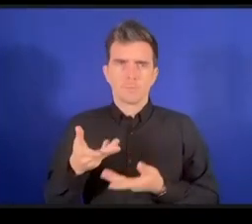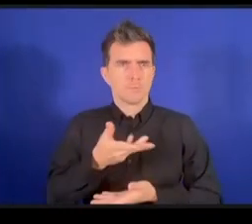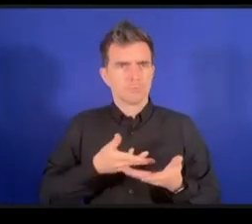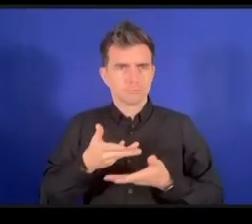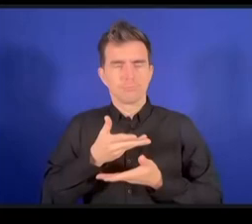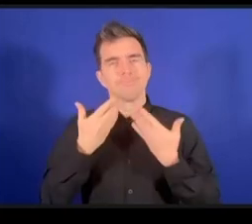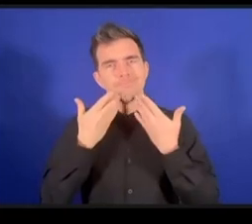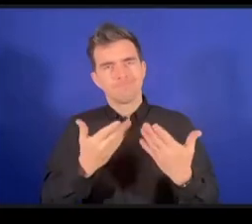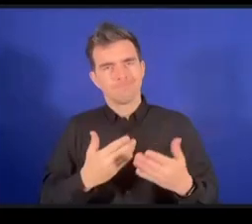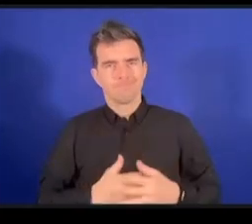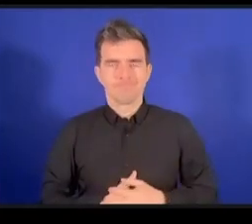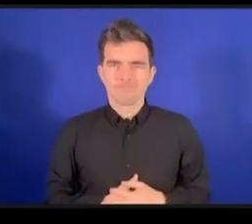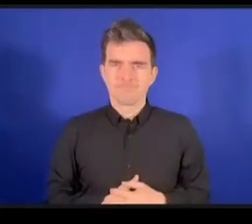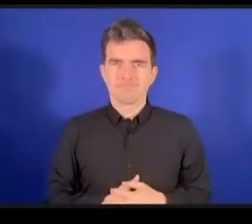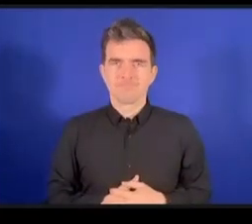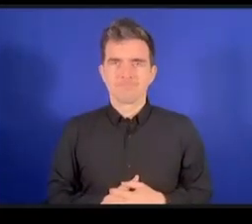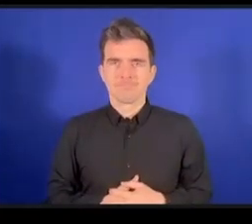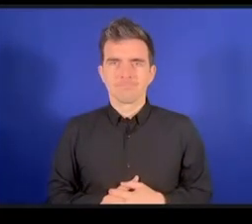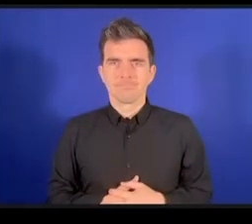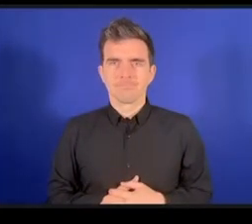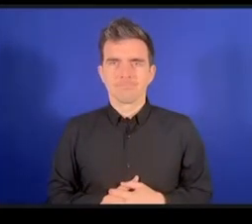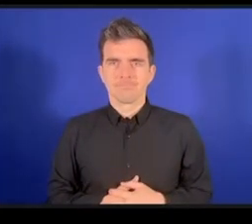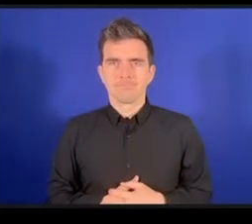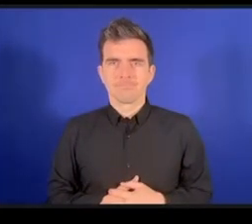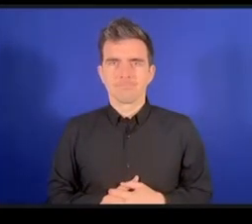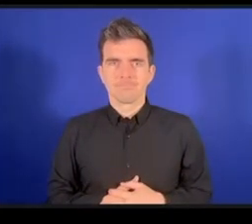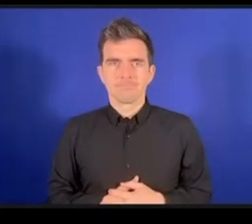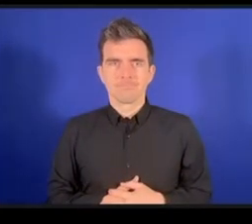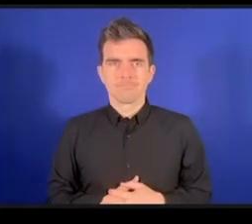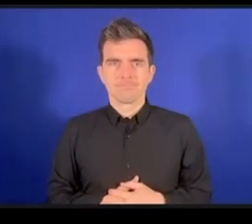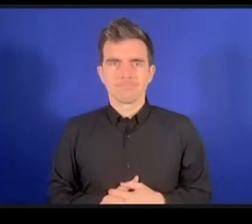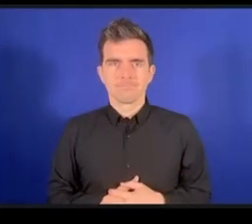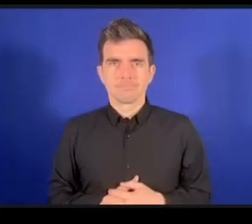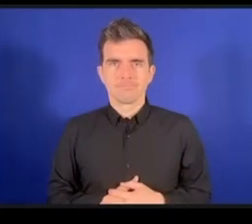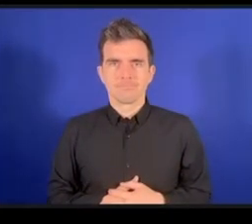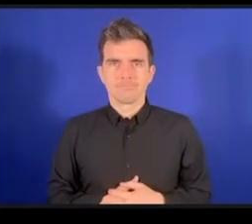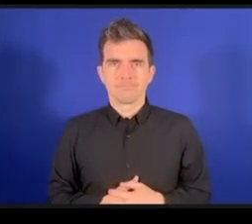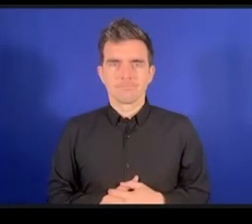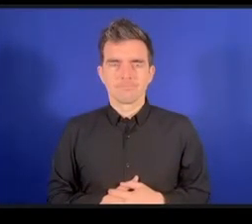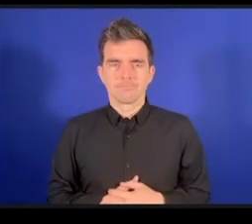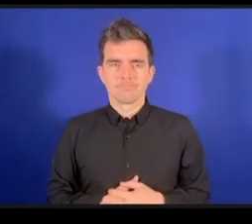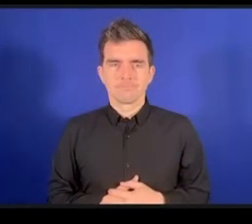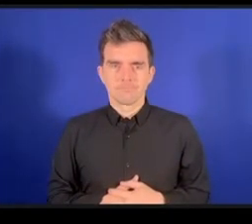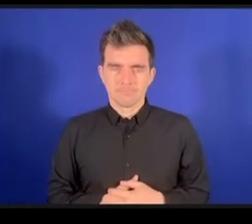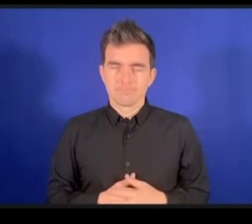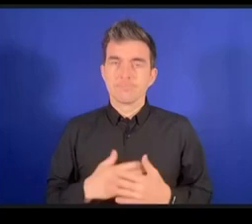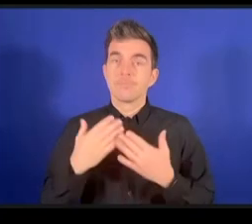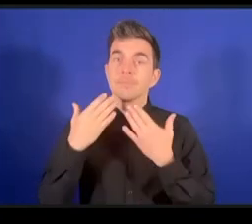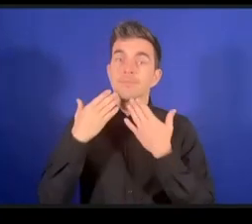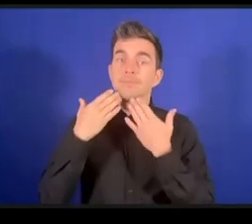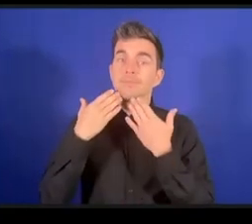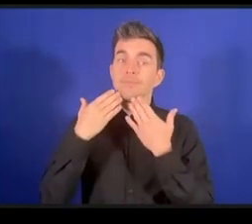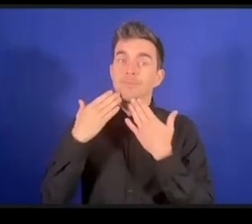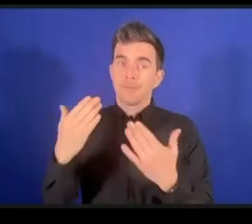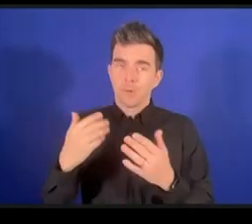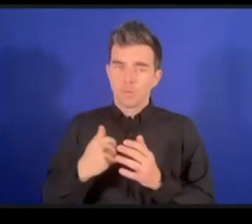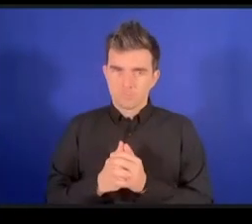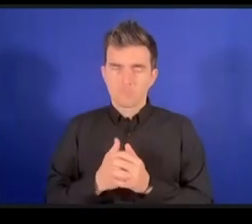Thank you. And now, given to understand that there's also the Dynamic Coalition on Jobs that would like to make an